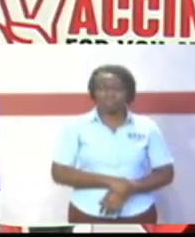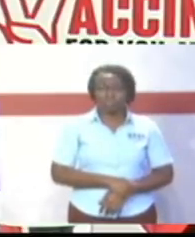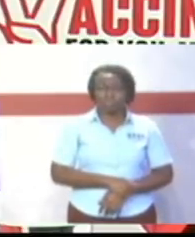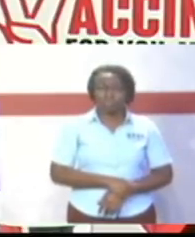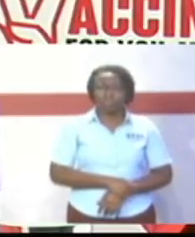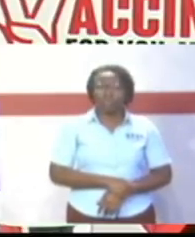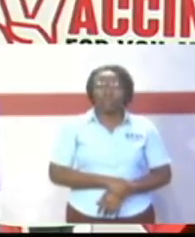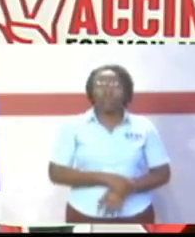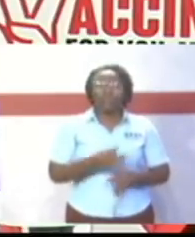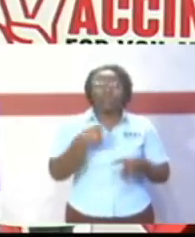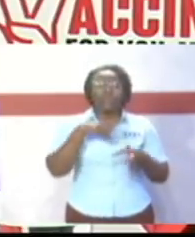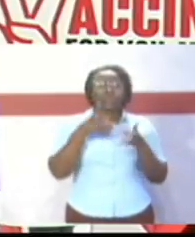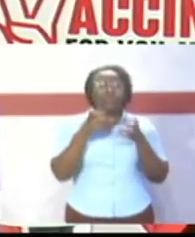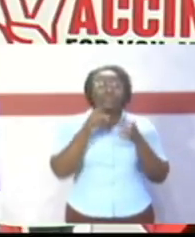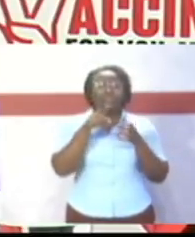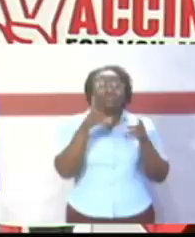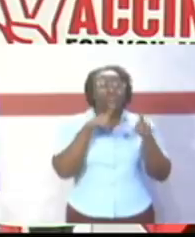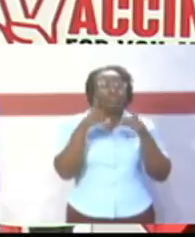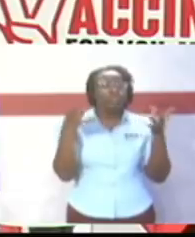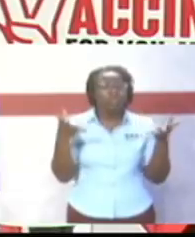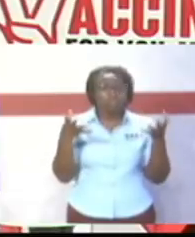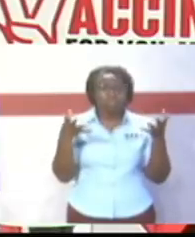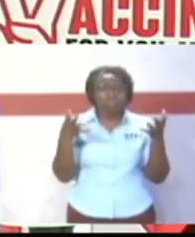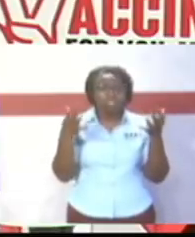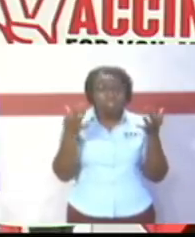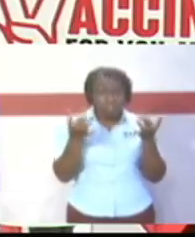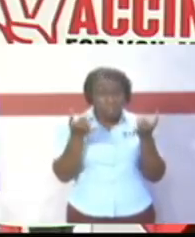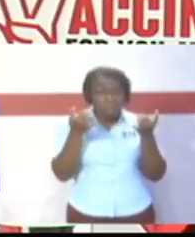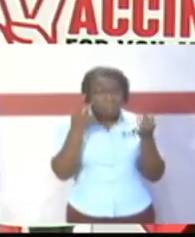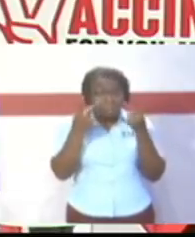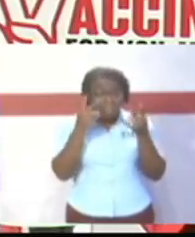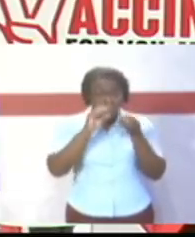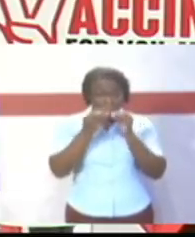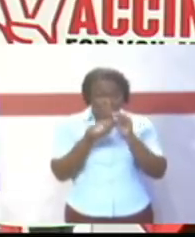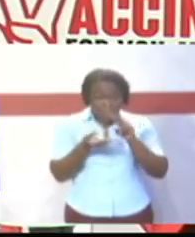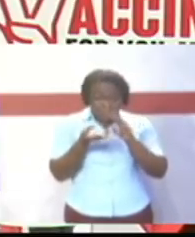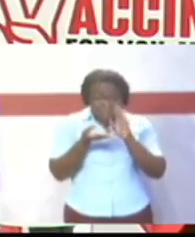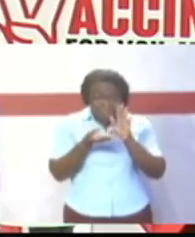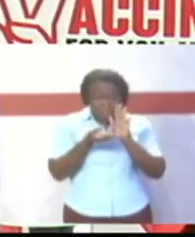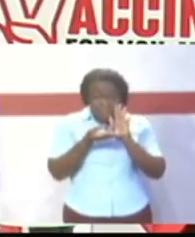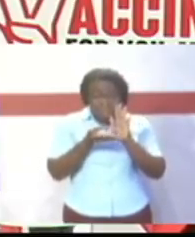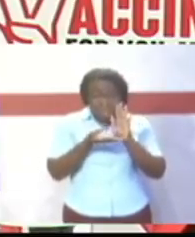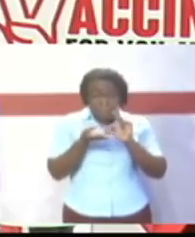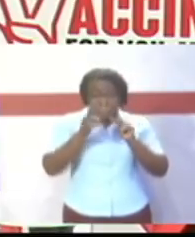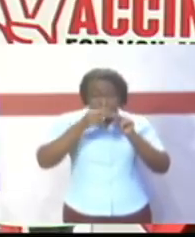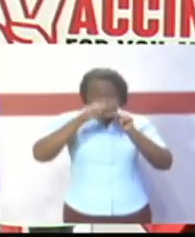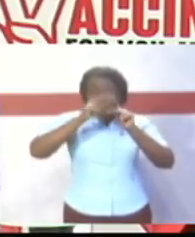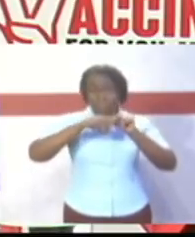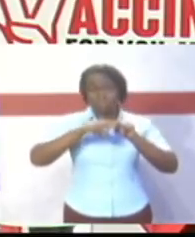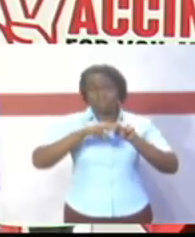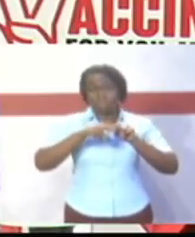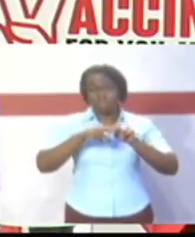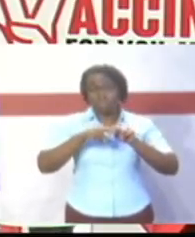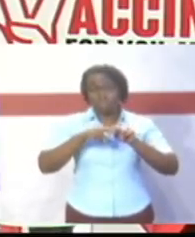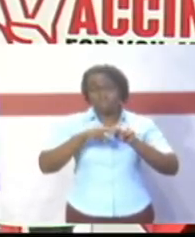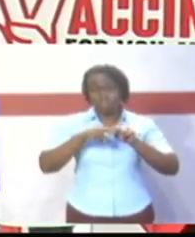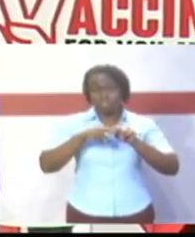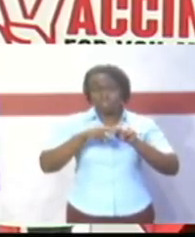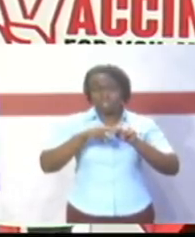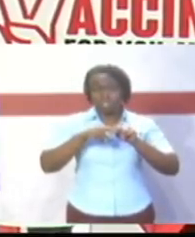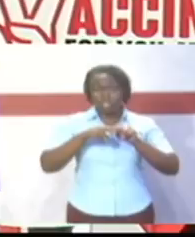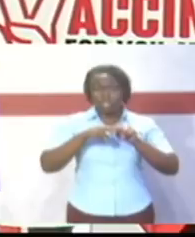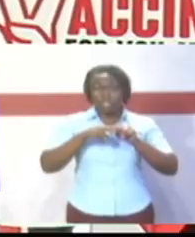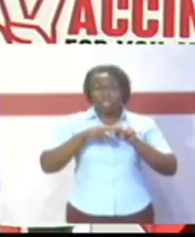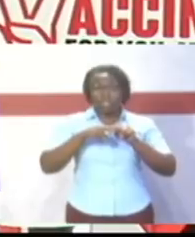In this current wave, it is now imperative that even for the vaccinated, that the 3 W's also